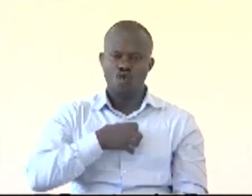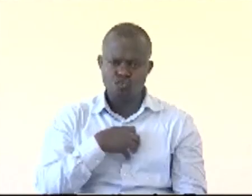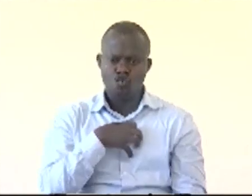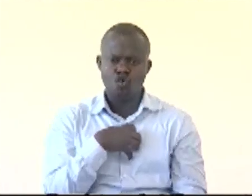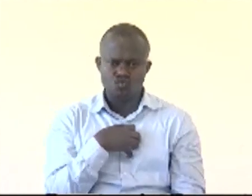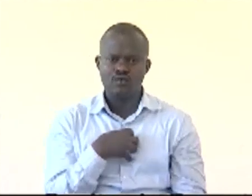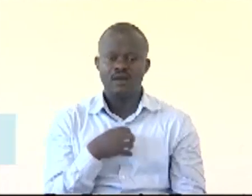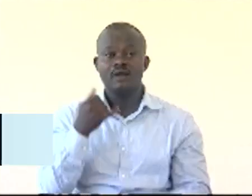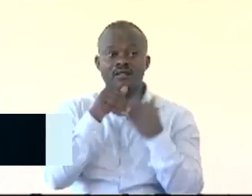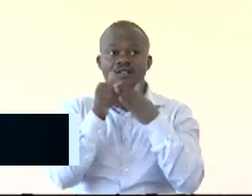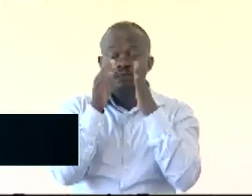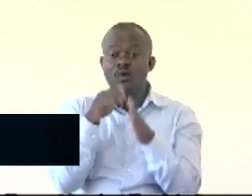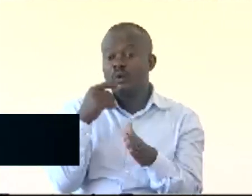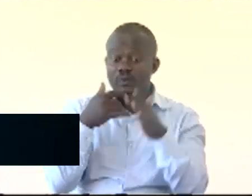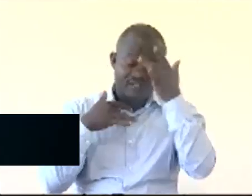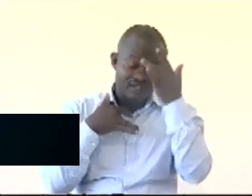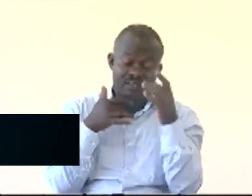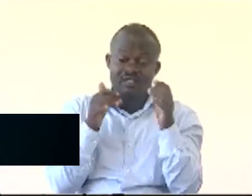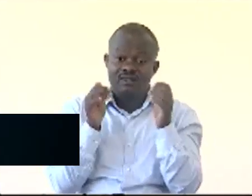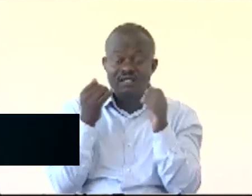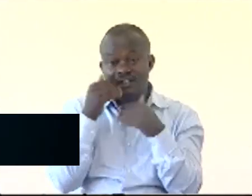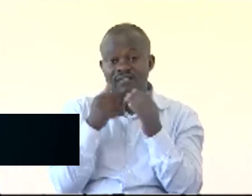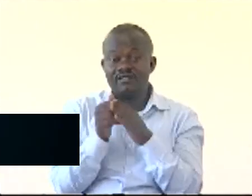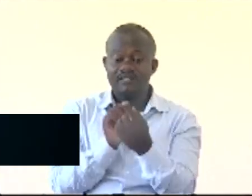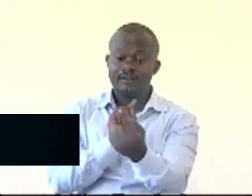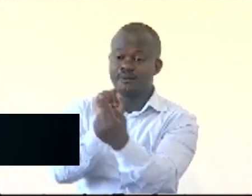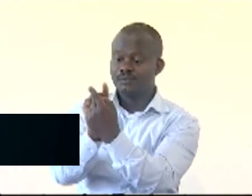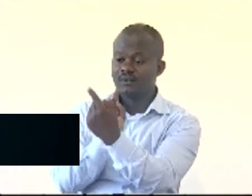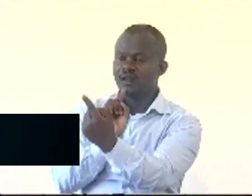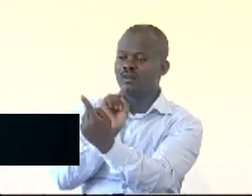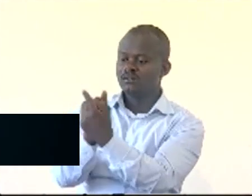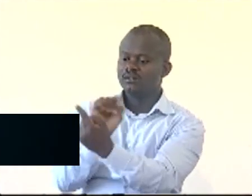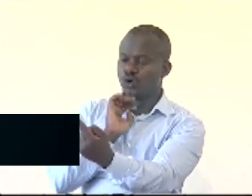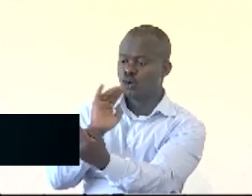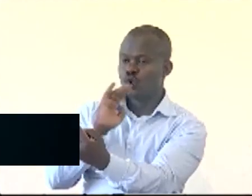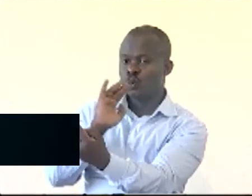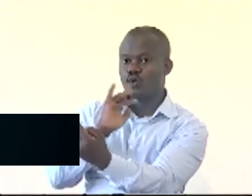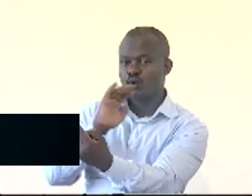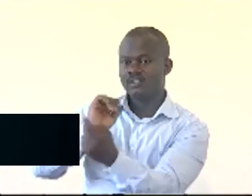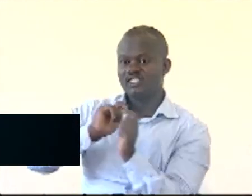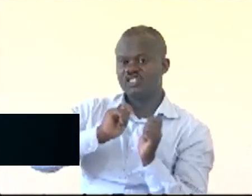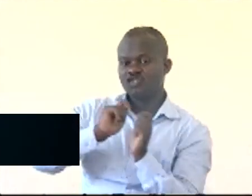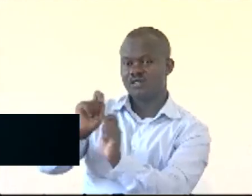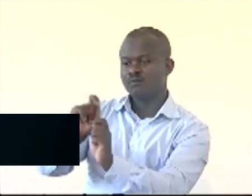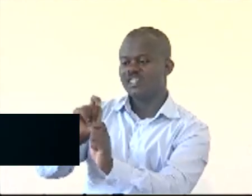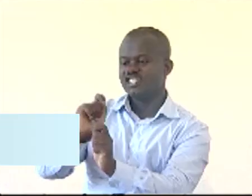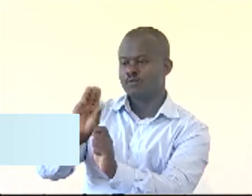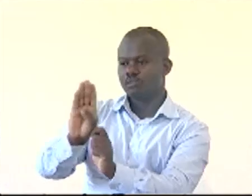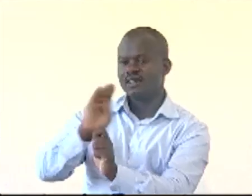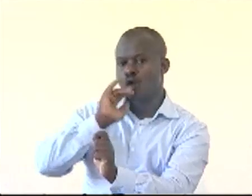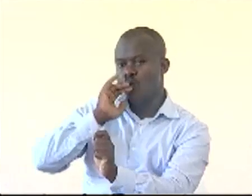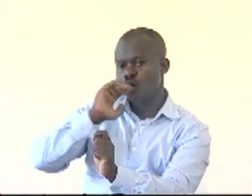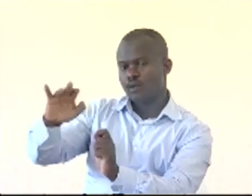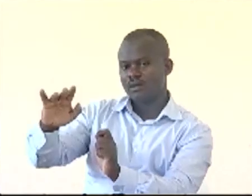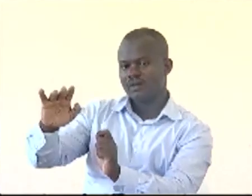this person who is sick, if he gets in touch with another person, he may transmit this TB to that